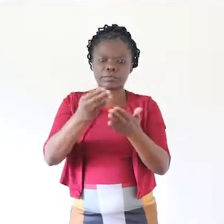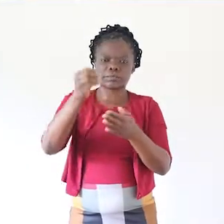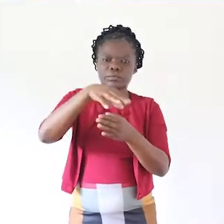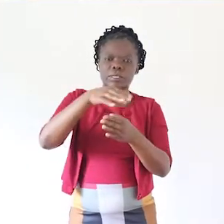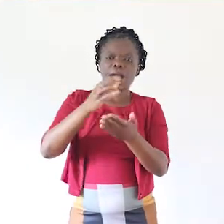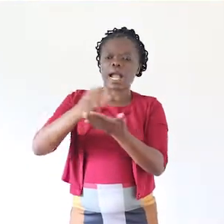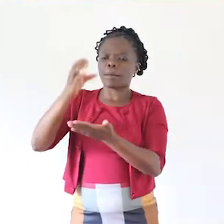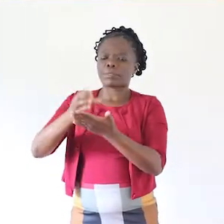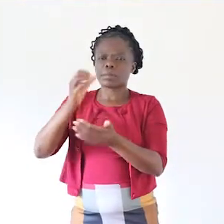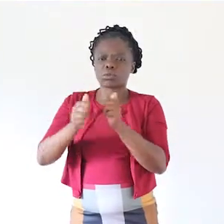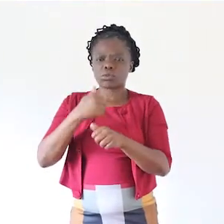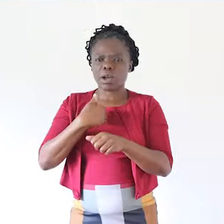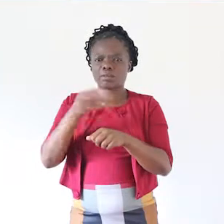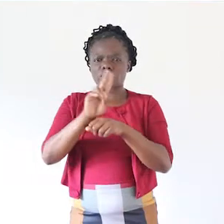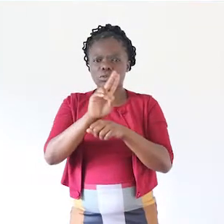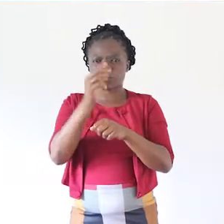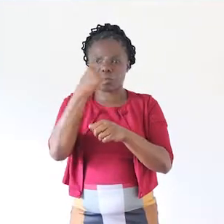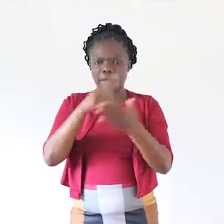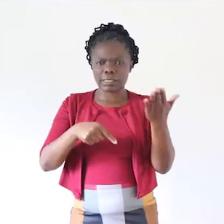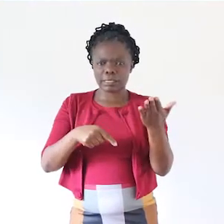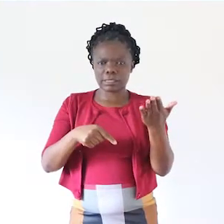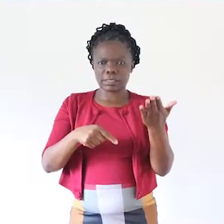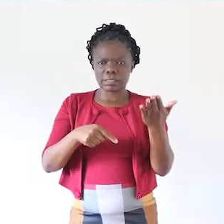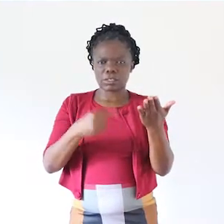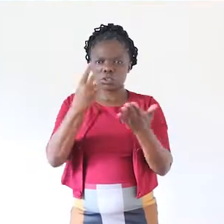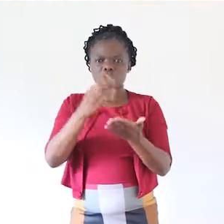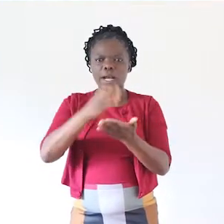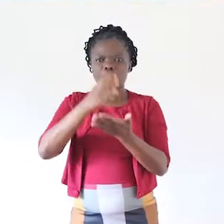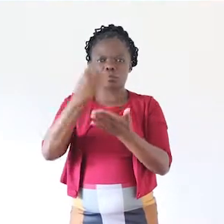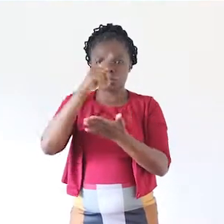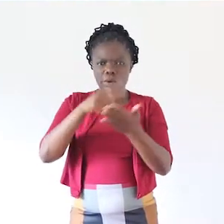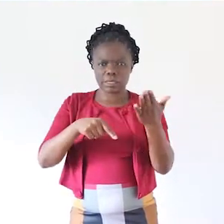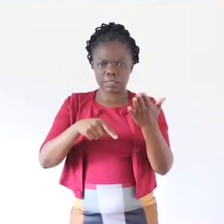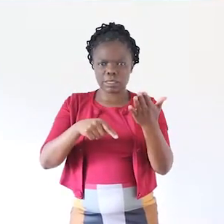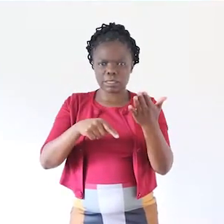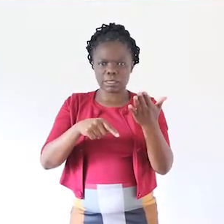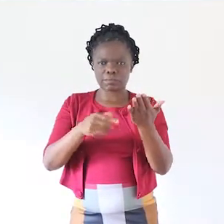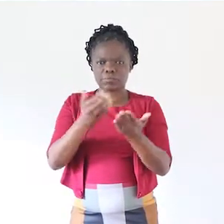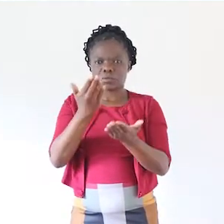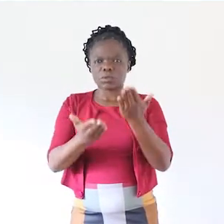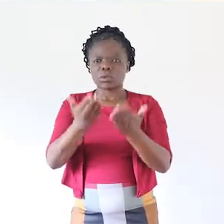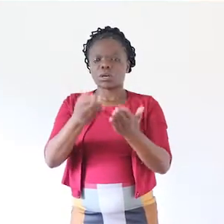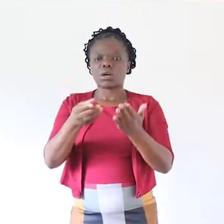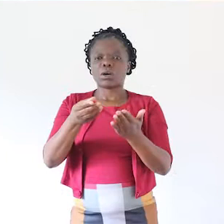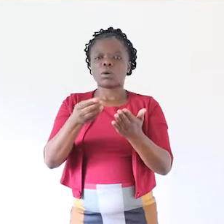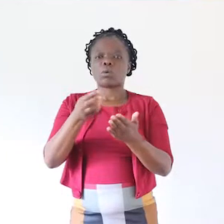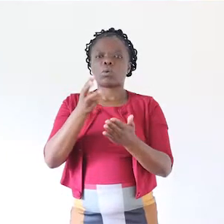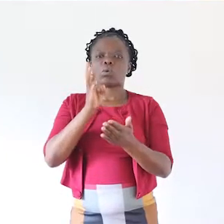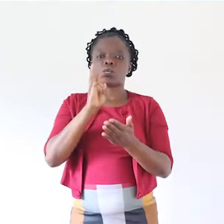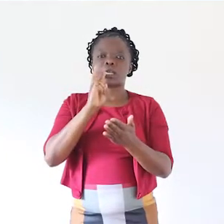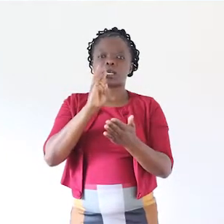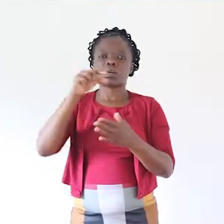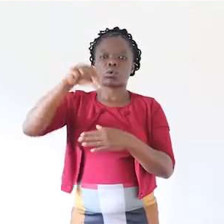And the cups, the 2 cups that we have, what are you going to use them for? One for measuring the